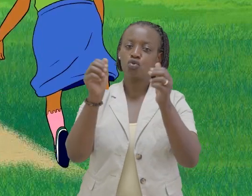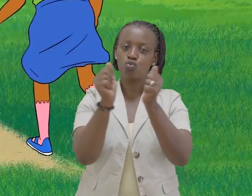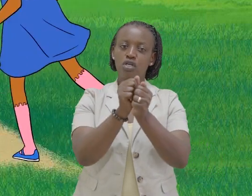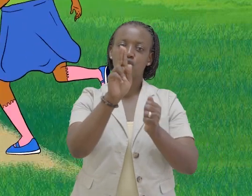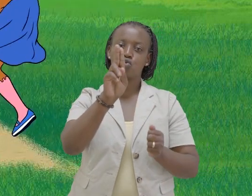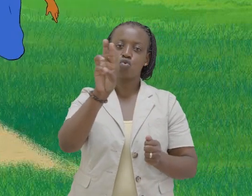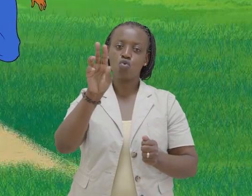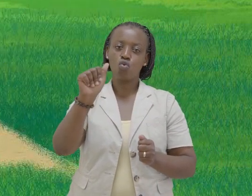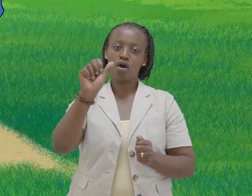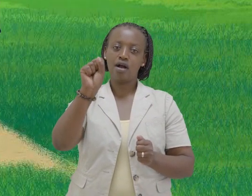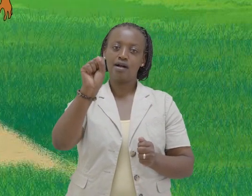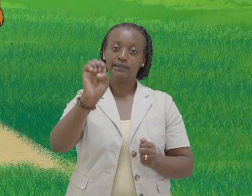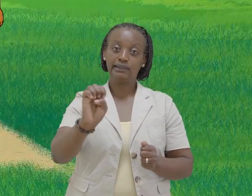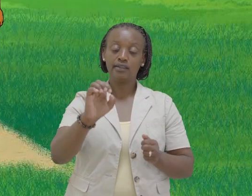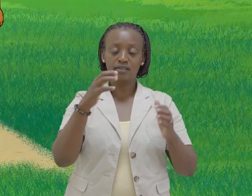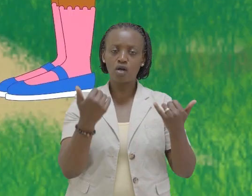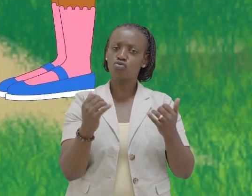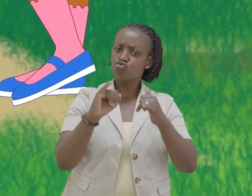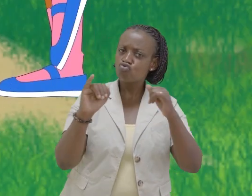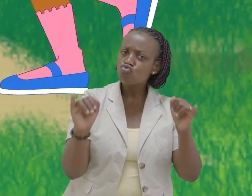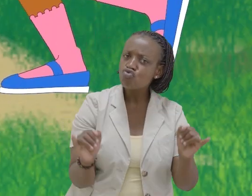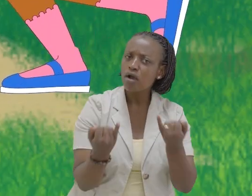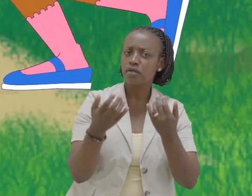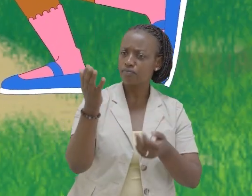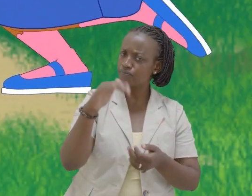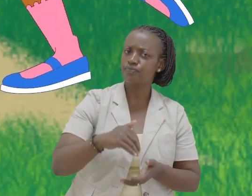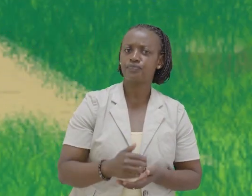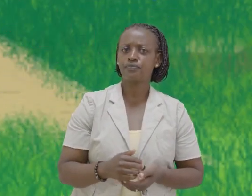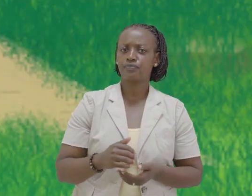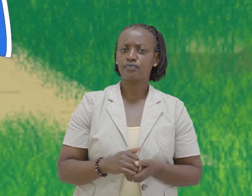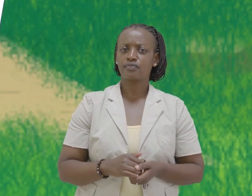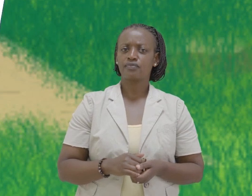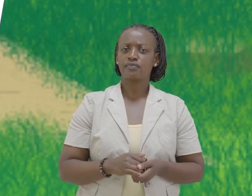with Uwase. Uwase, come and try.